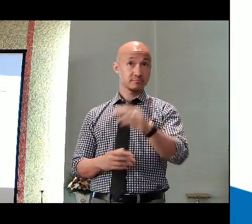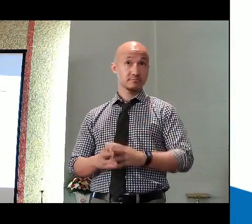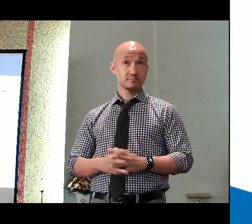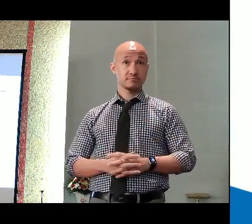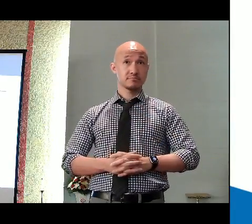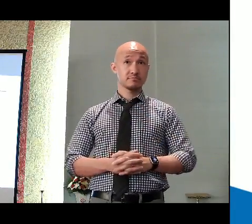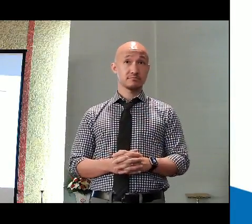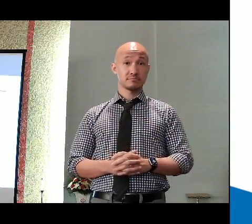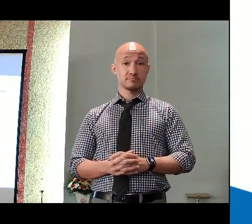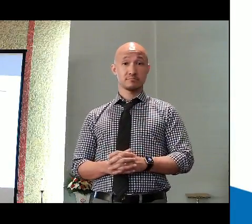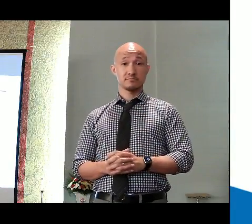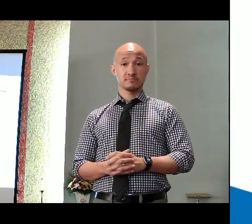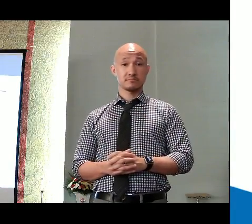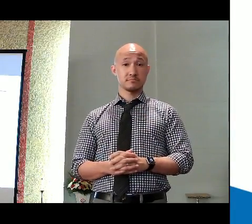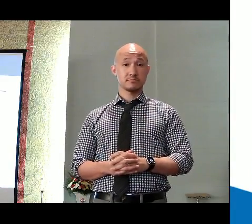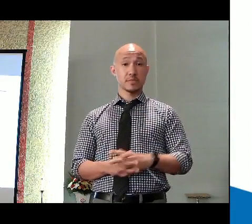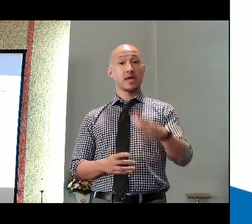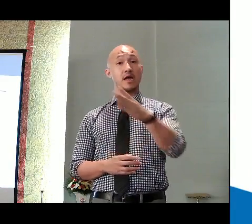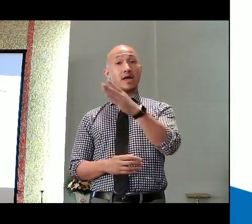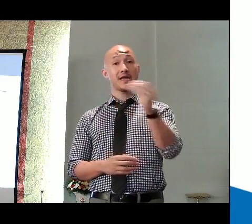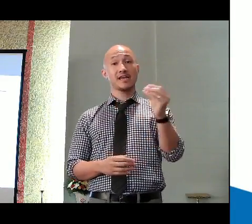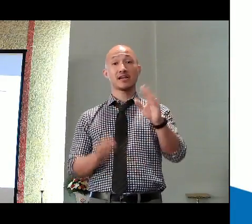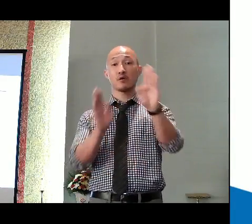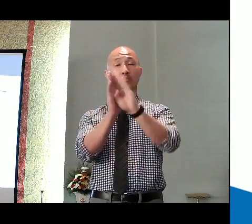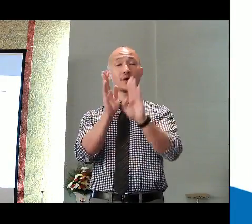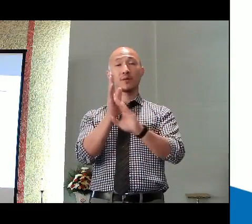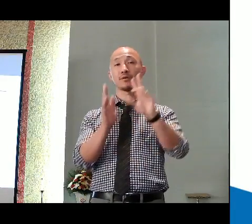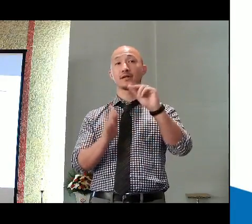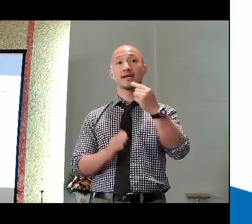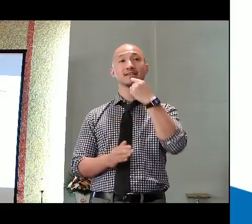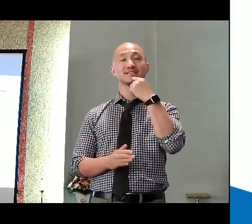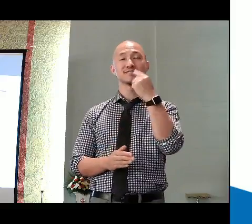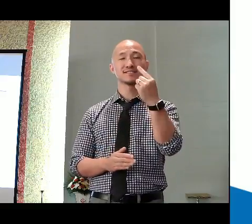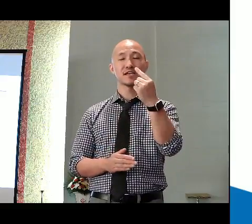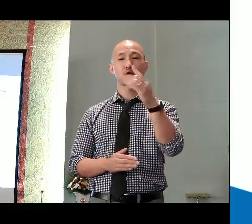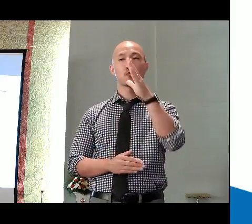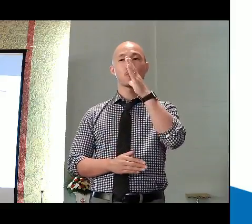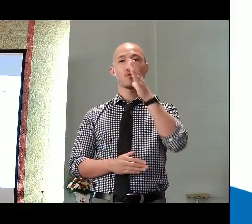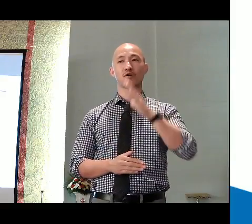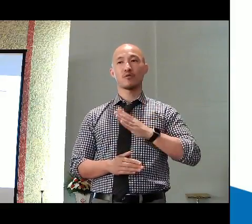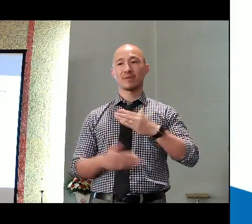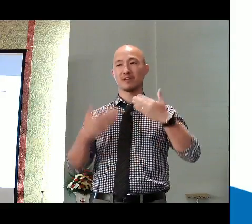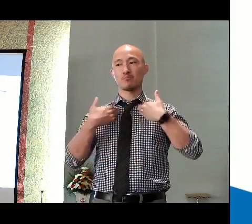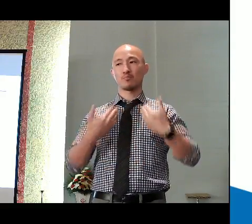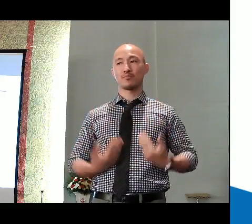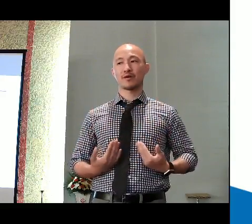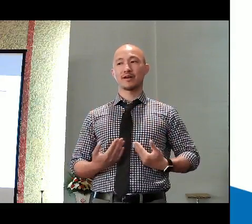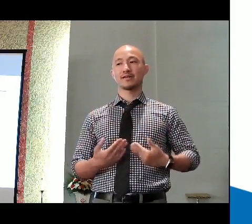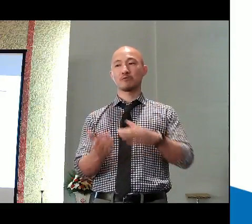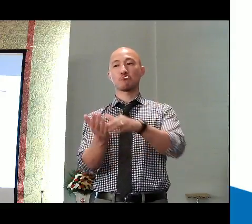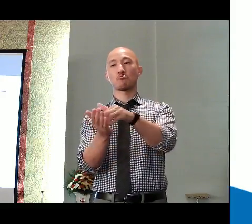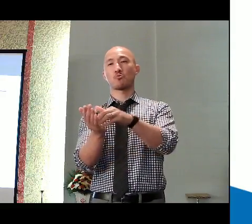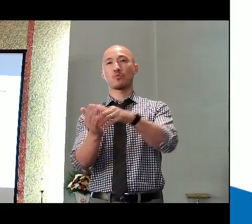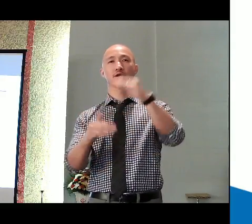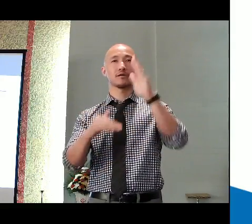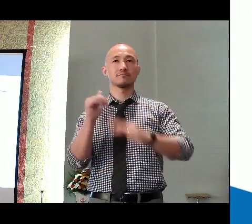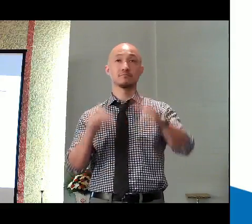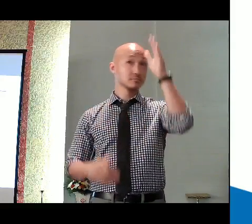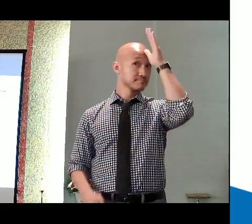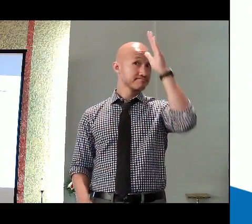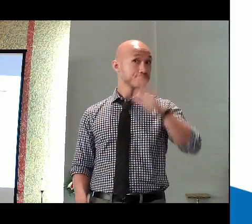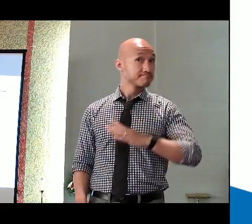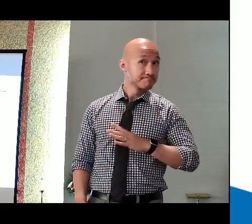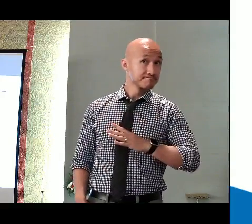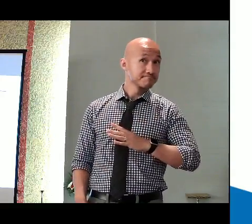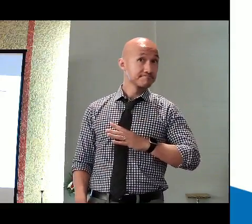mean physical weakness necessarily. This weakness doesn't necessarily talk to the